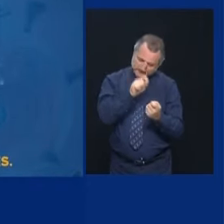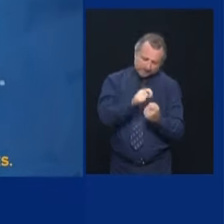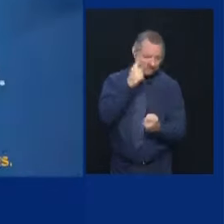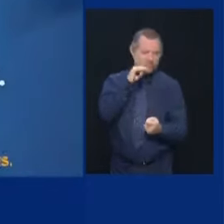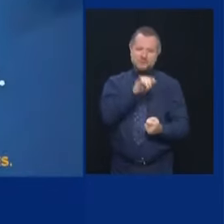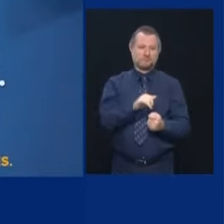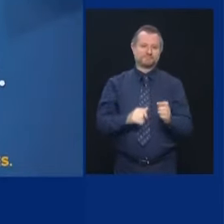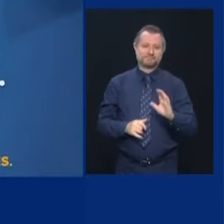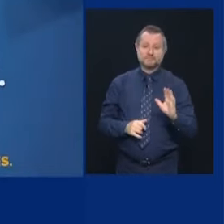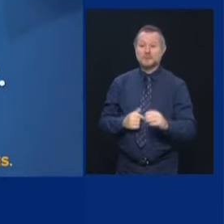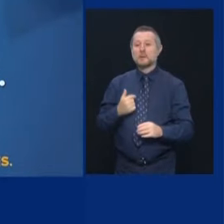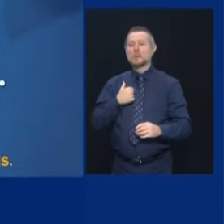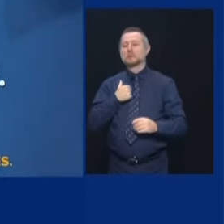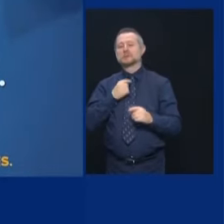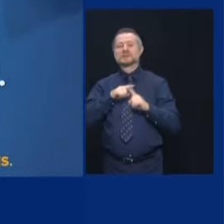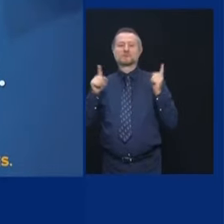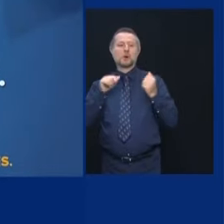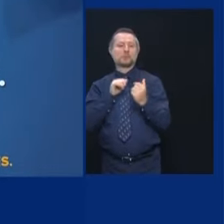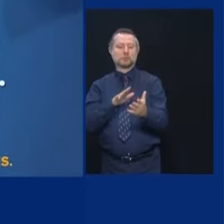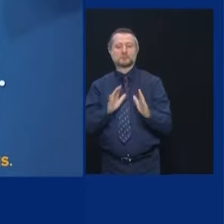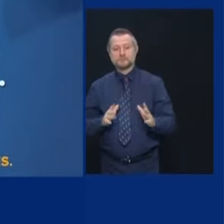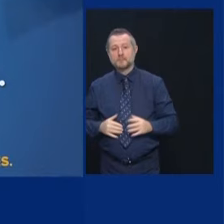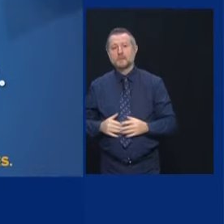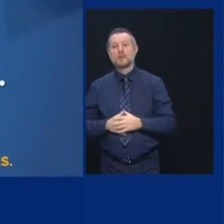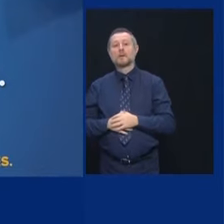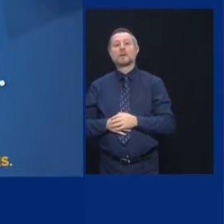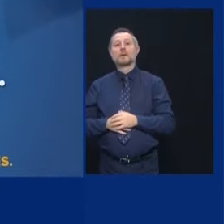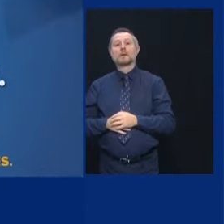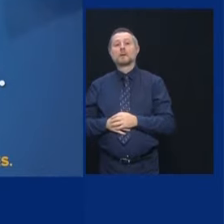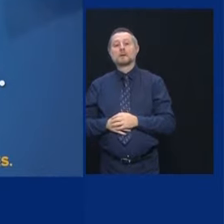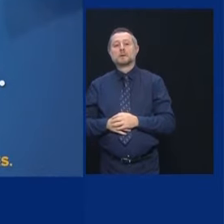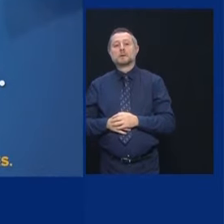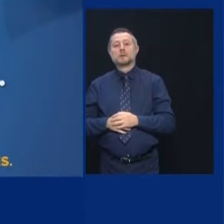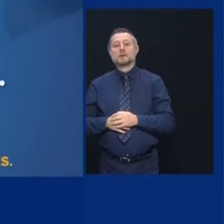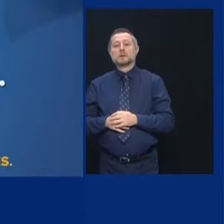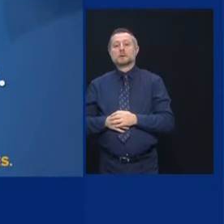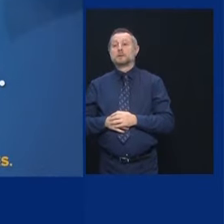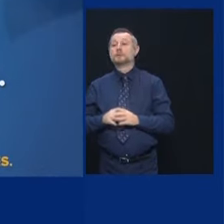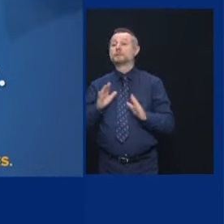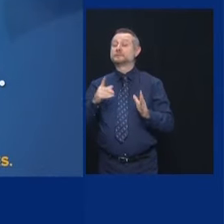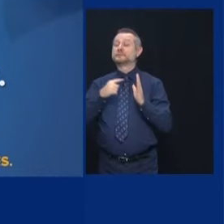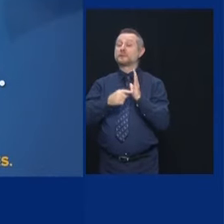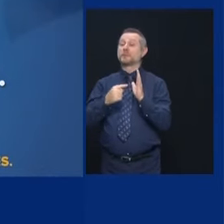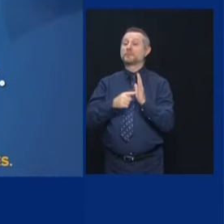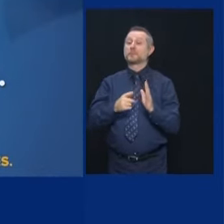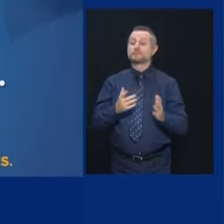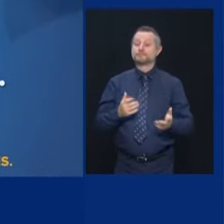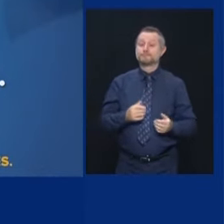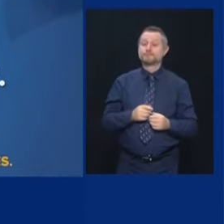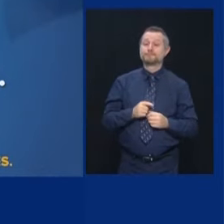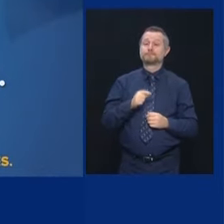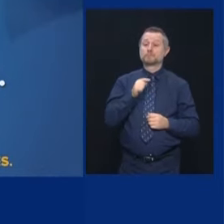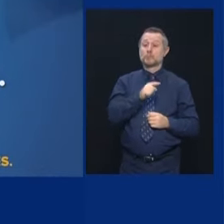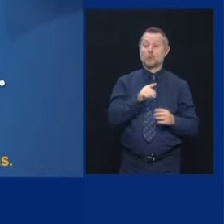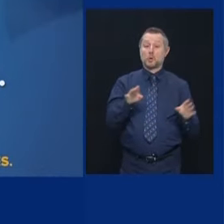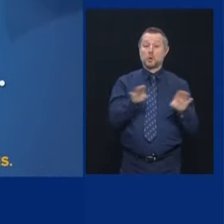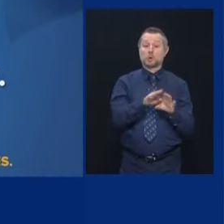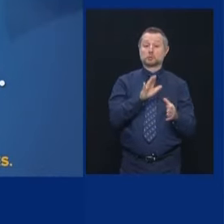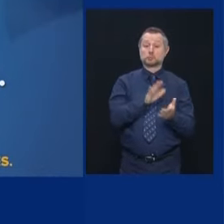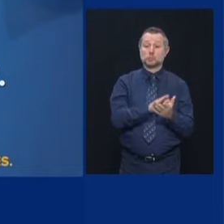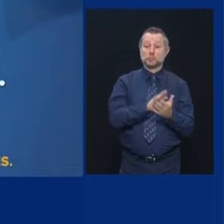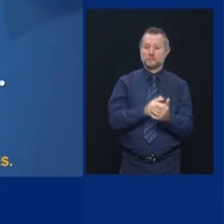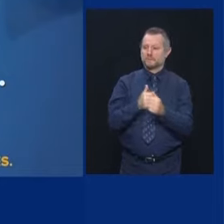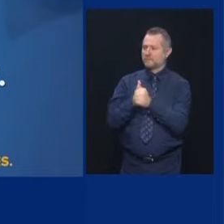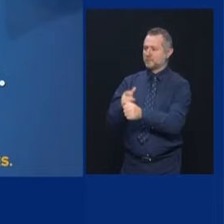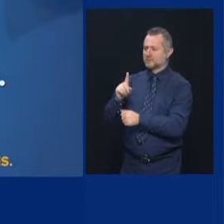to use, and we want to refine that template. For example, we're closing schools in zip codes, but